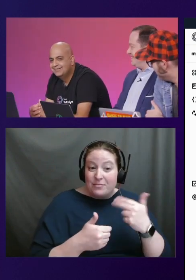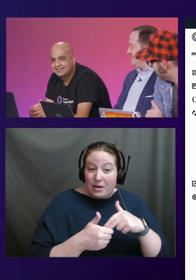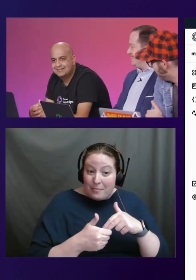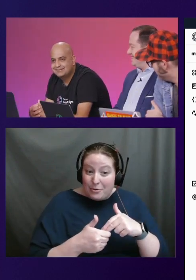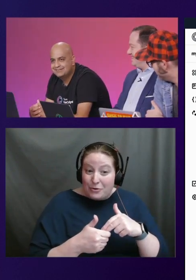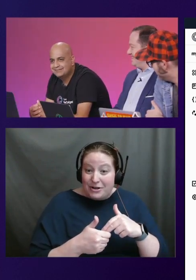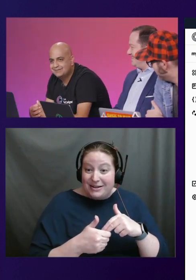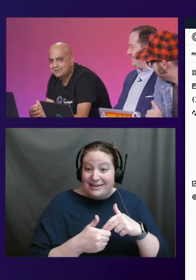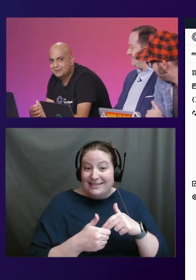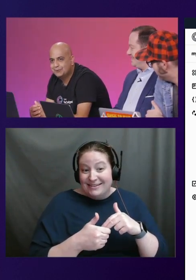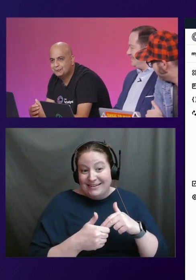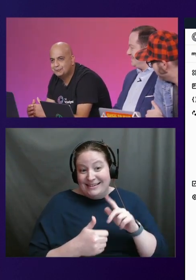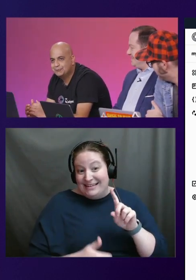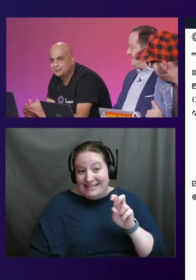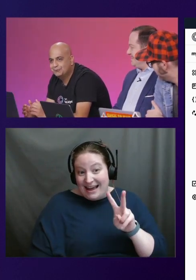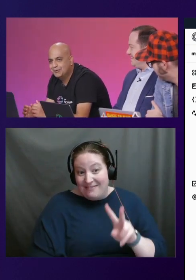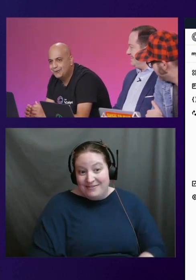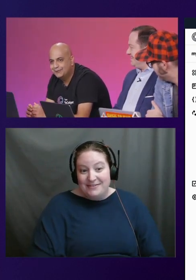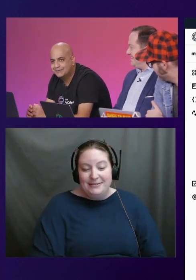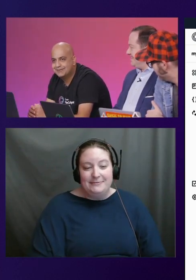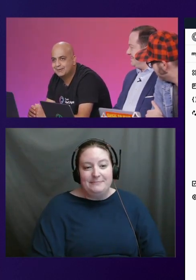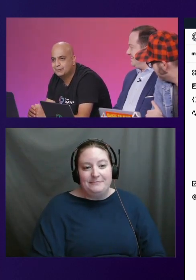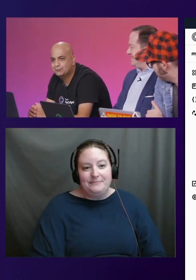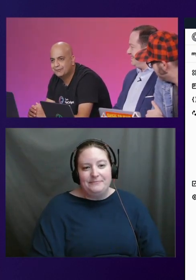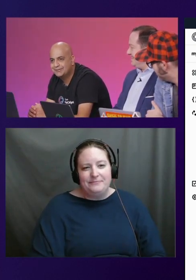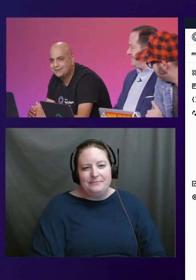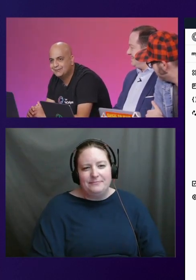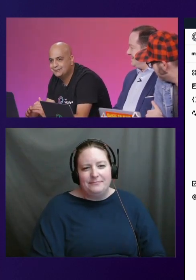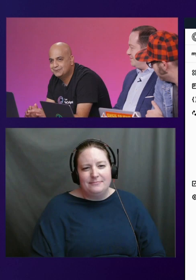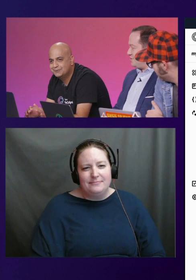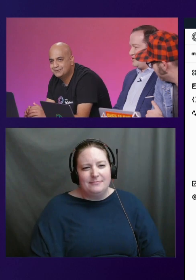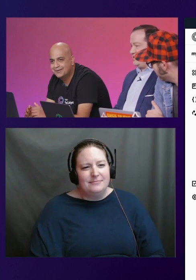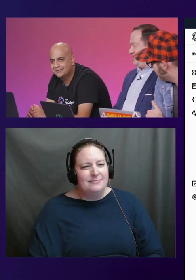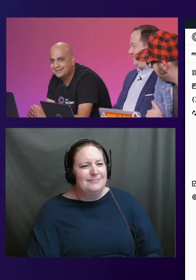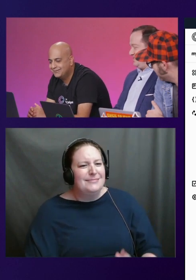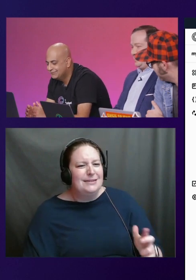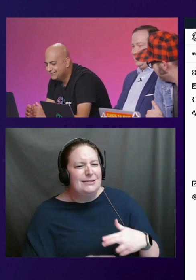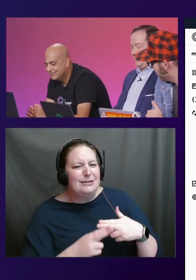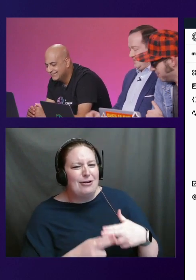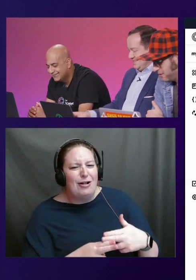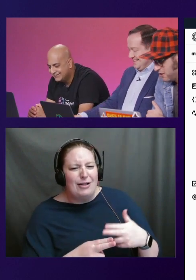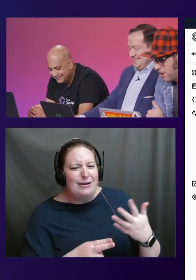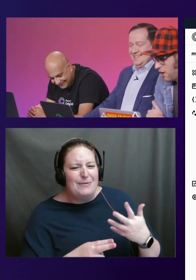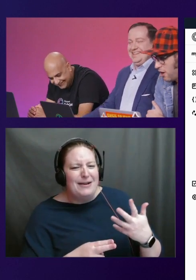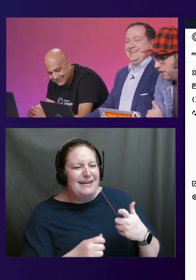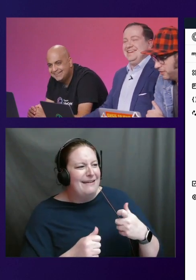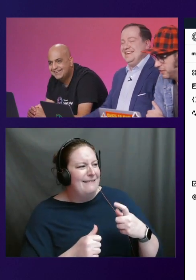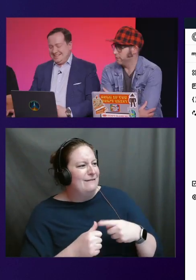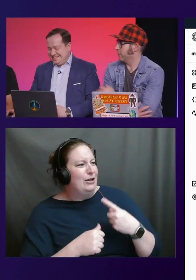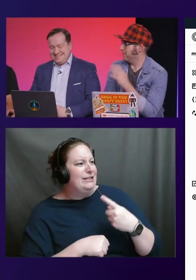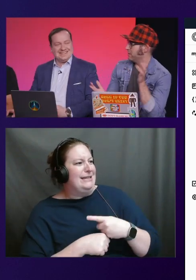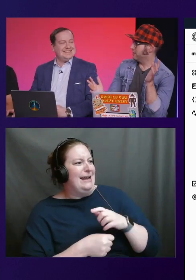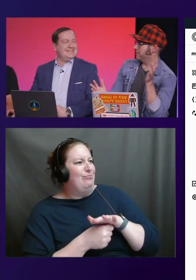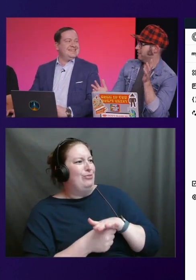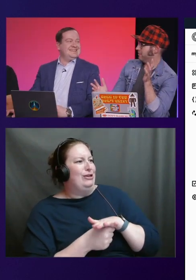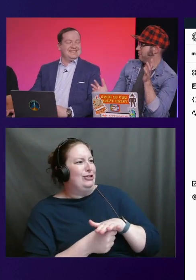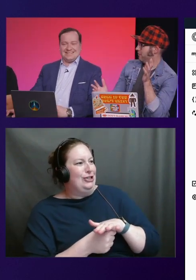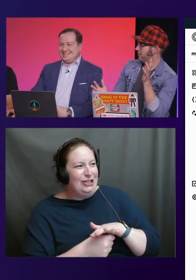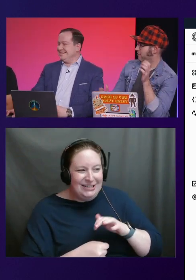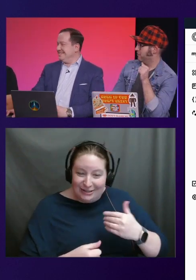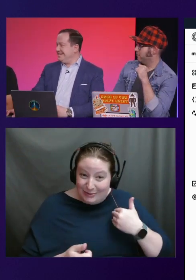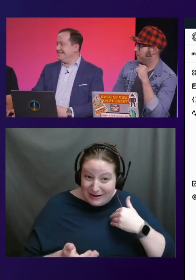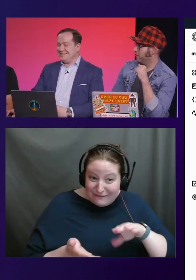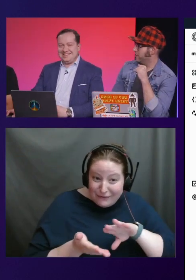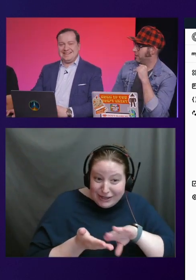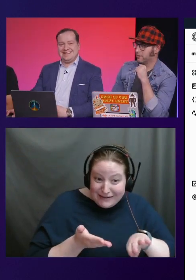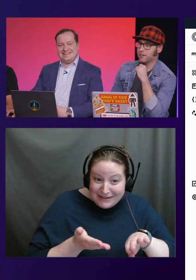onboarding dev? There's a what do you call first error? No pressure. Kinda, yeah, we'll see. So Is there forgiveness? forgiveness,